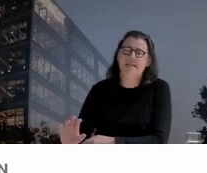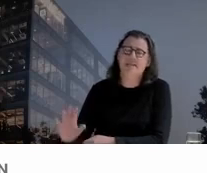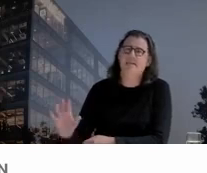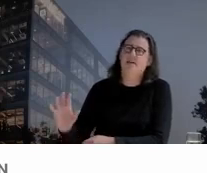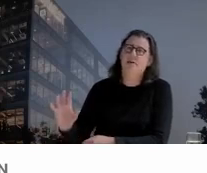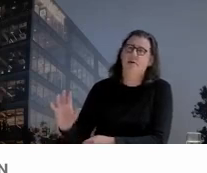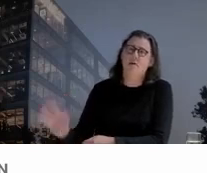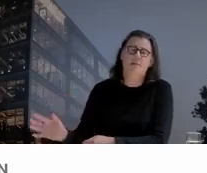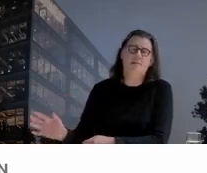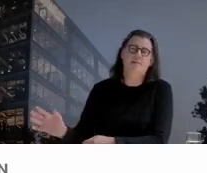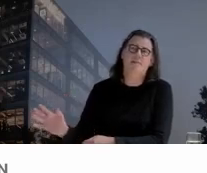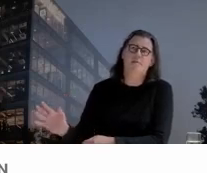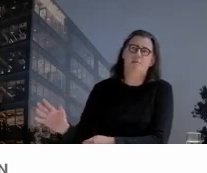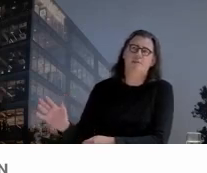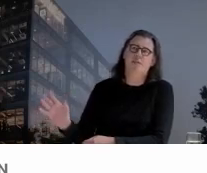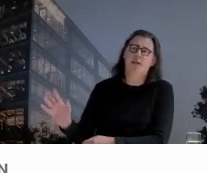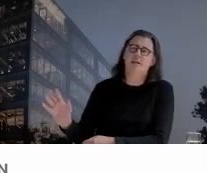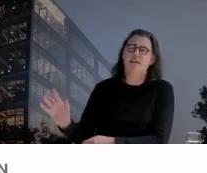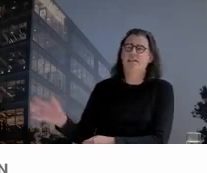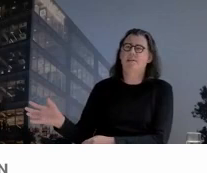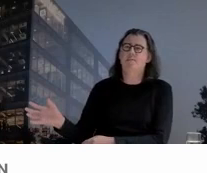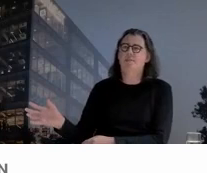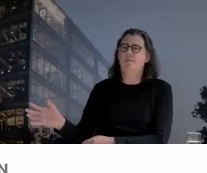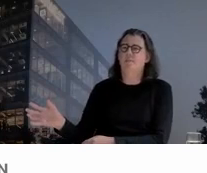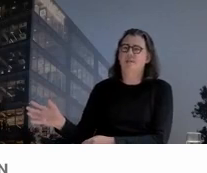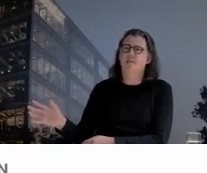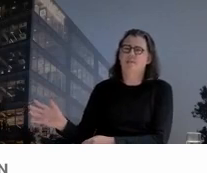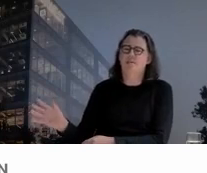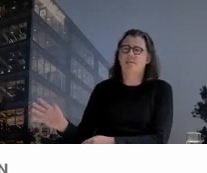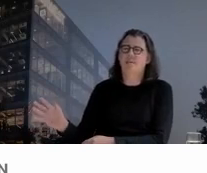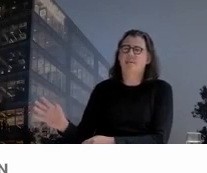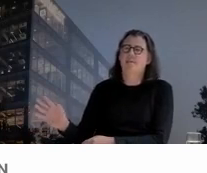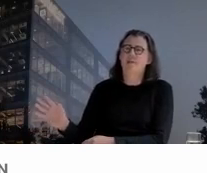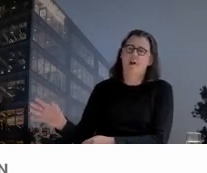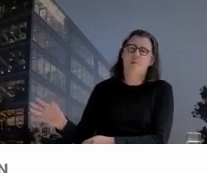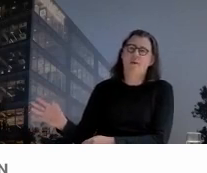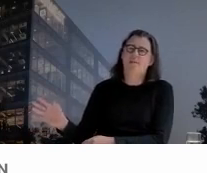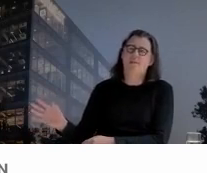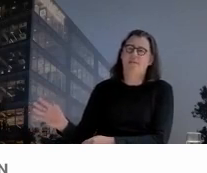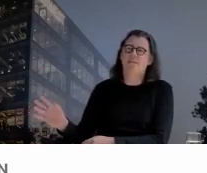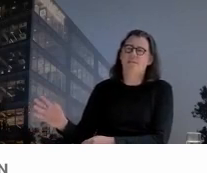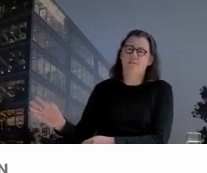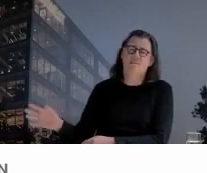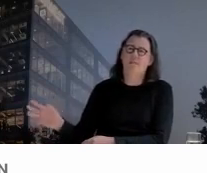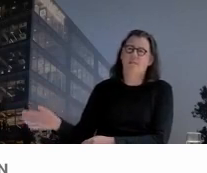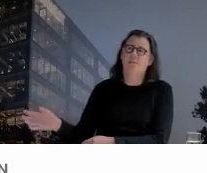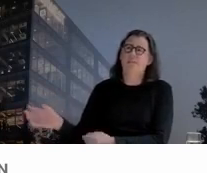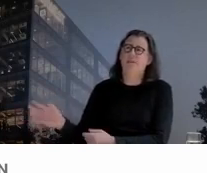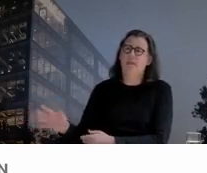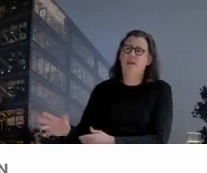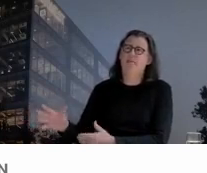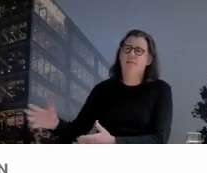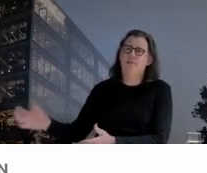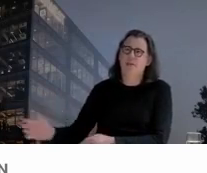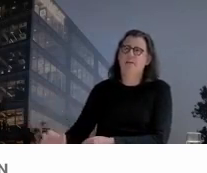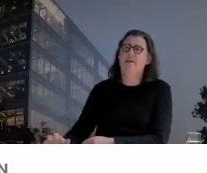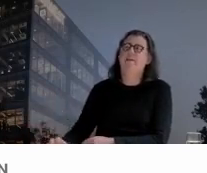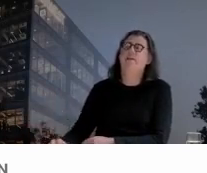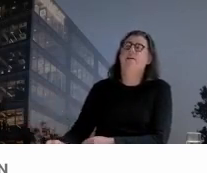65%. Again, all of these numbers are generic. Anytime you see percentages, they're not based on a specific